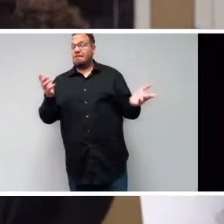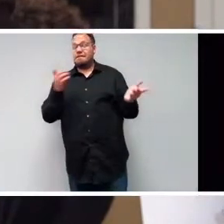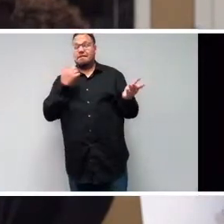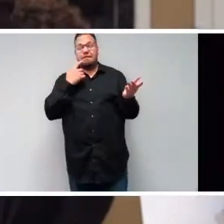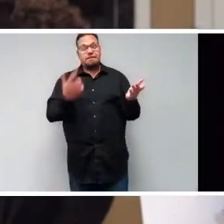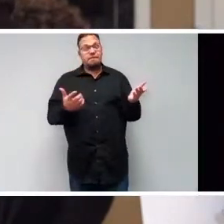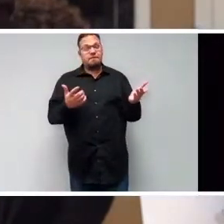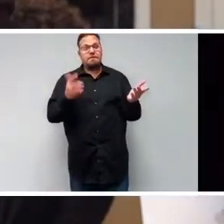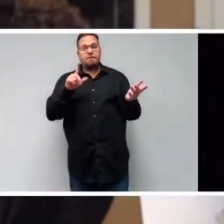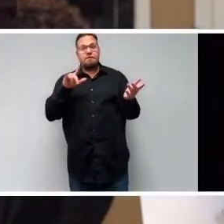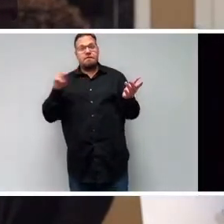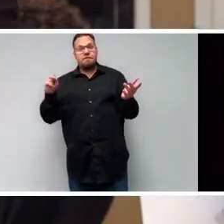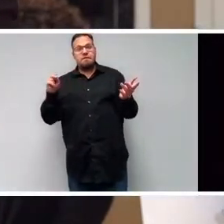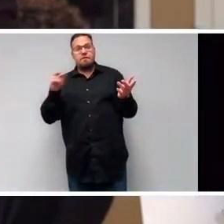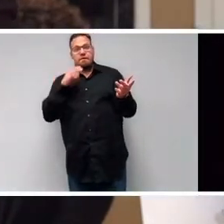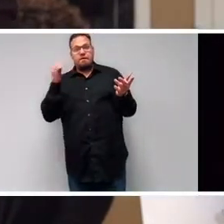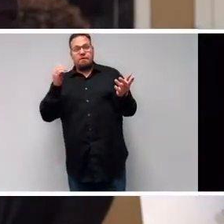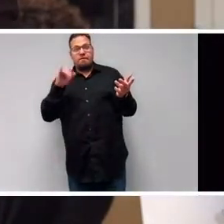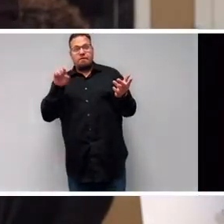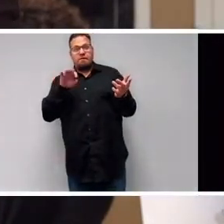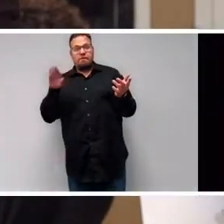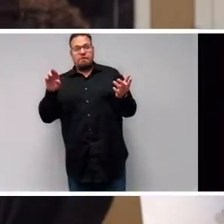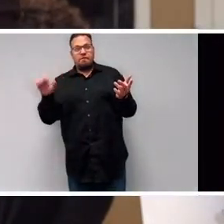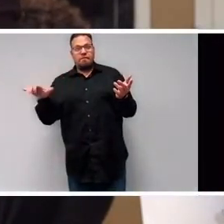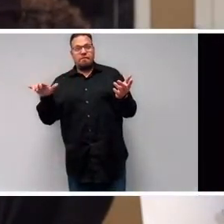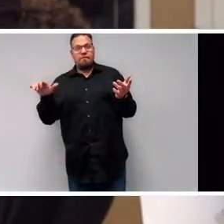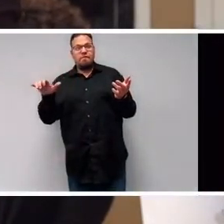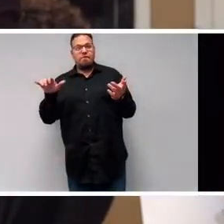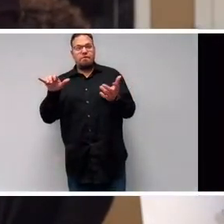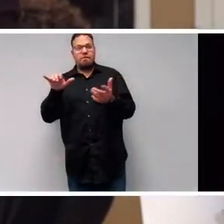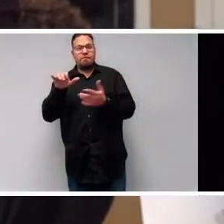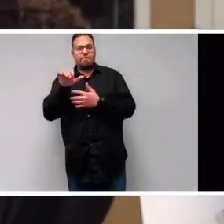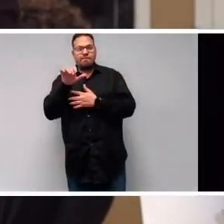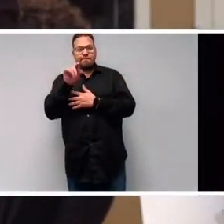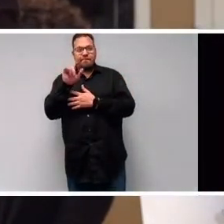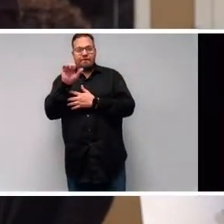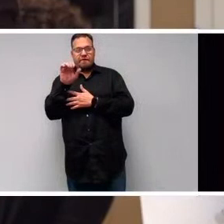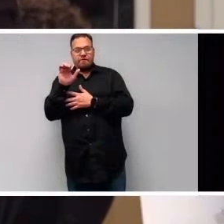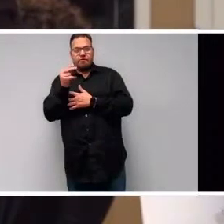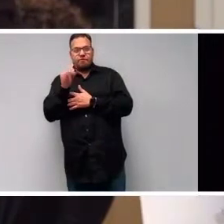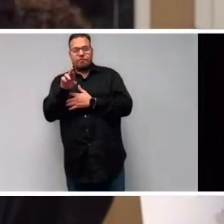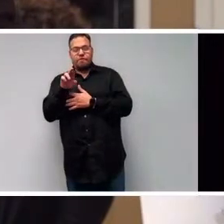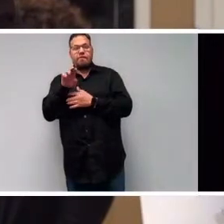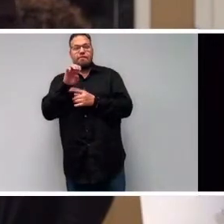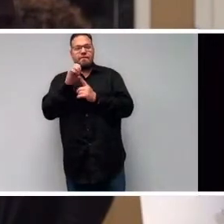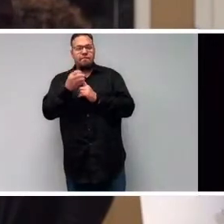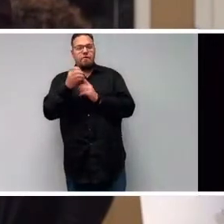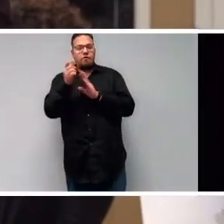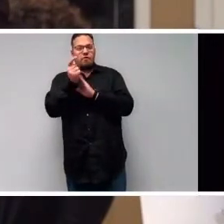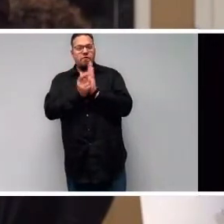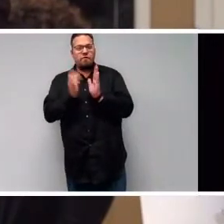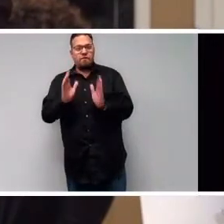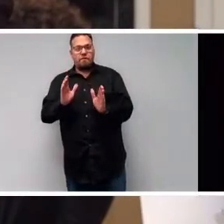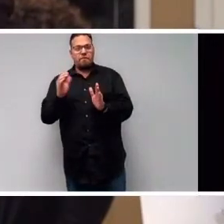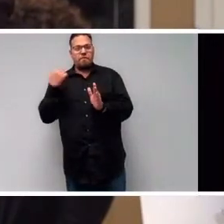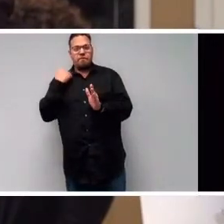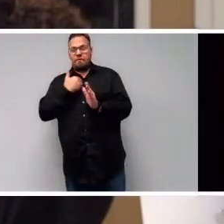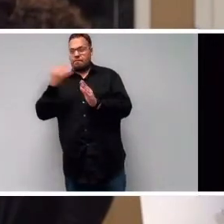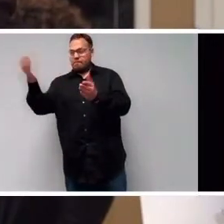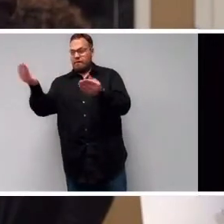Lynn and Jeffrey Tichner, who's an excellent environmental lawyer that we brought in many experts over the